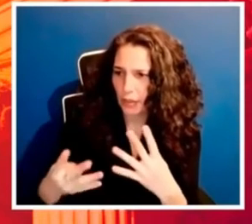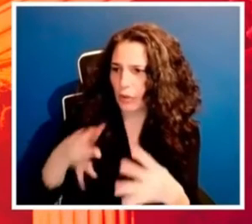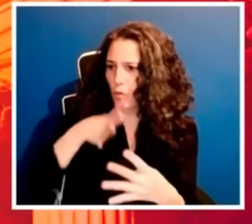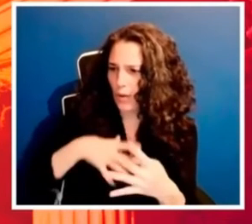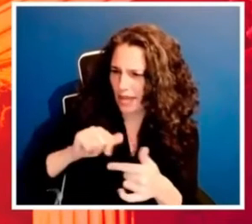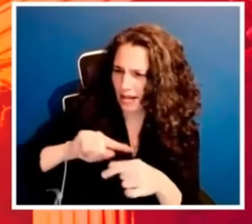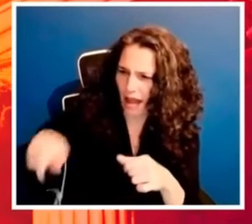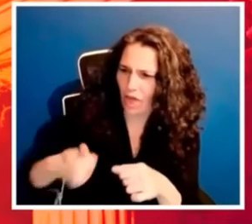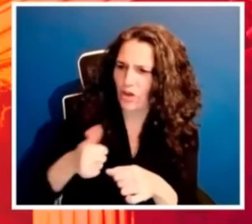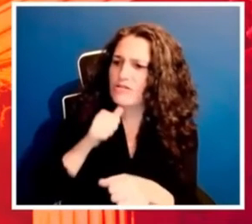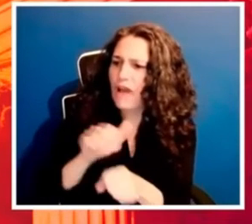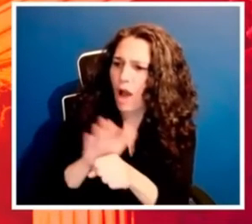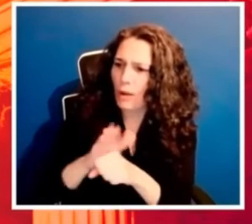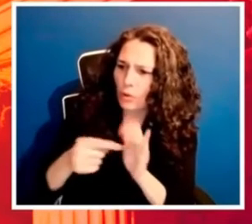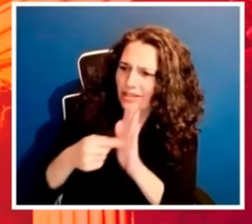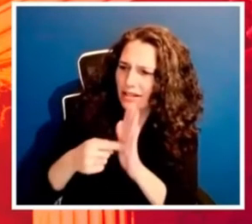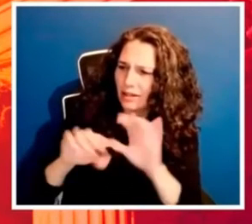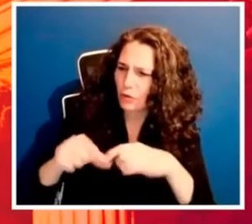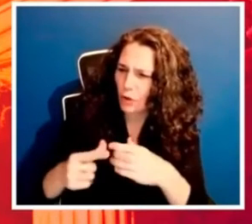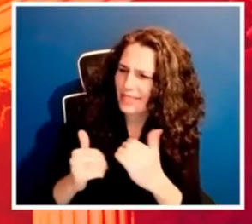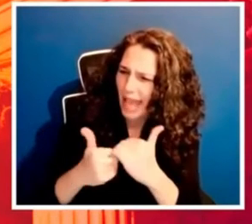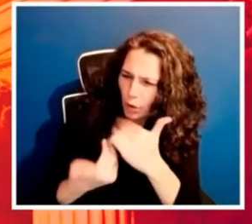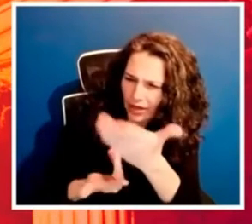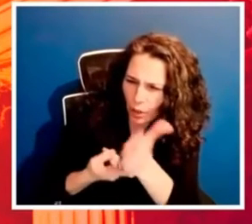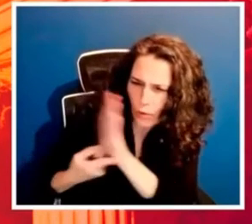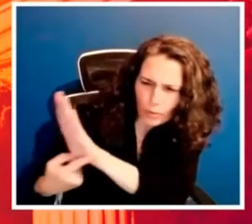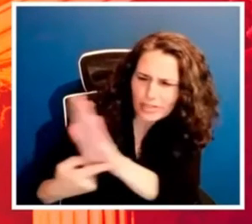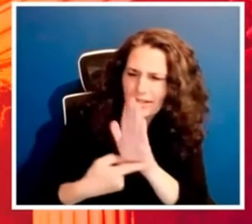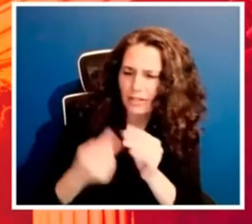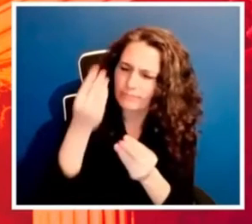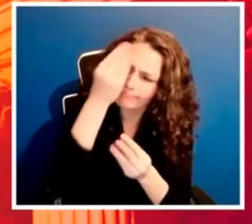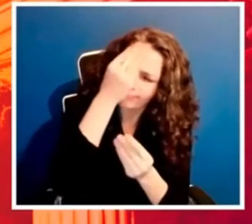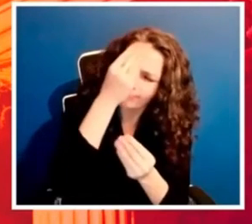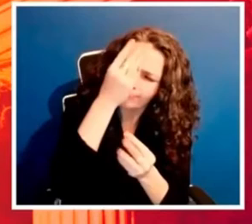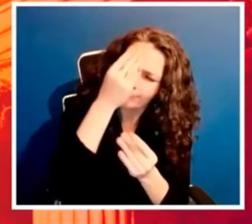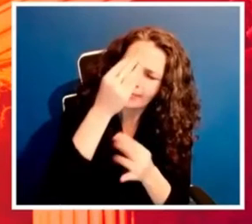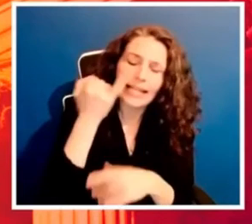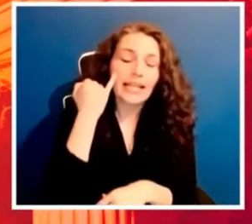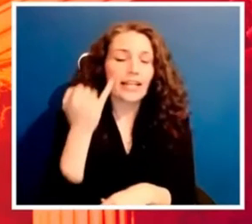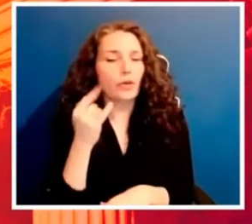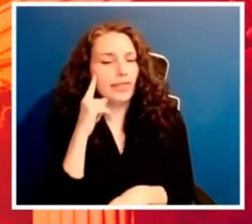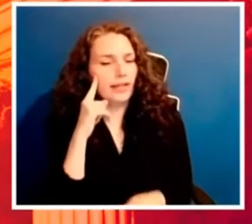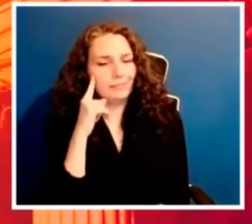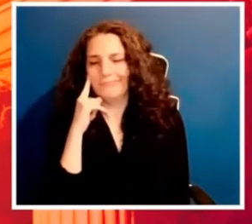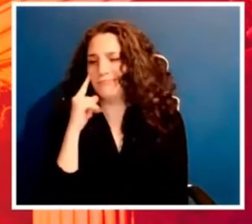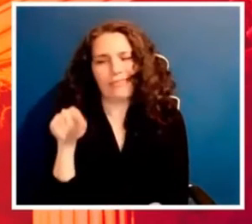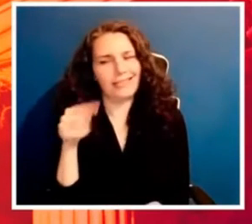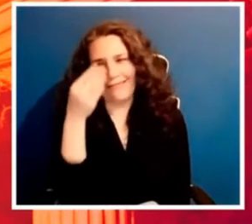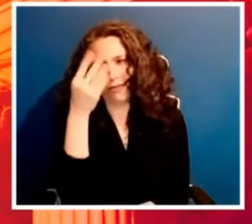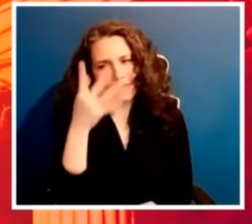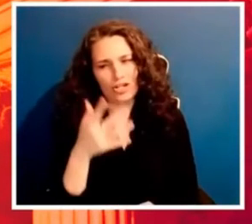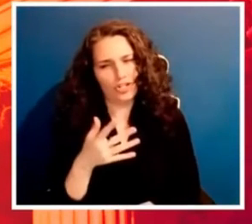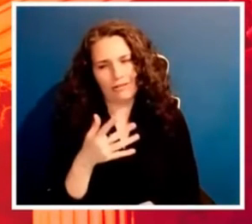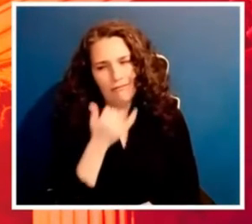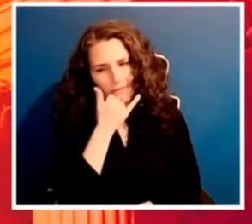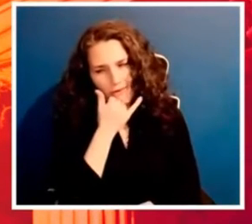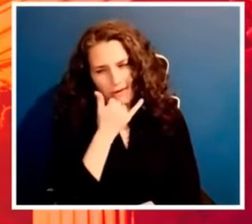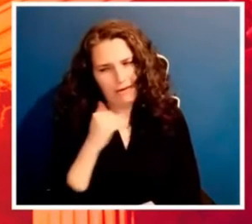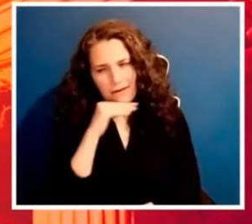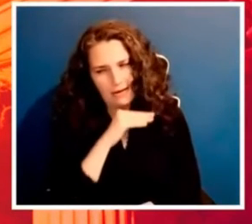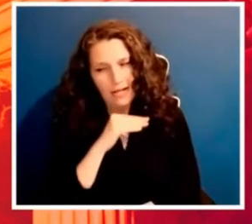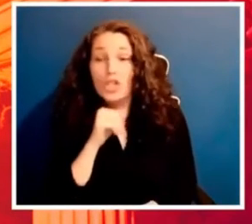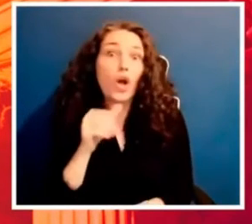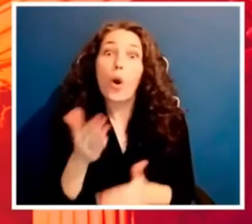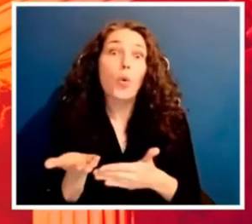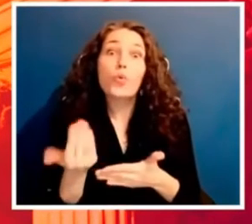groups. If you suspect that you've come across disinformation, don't reshare it, even if it's to debunk it,